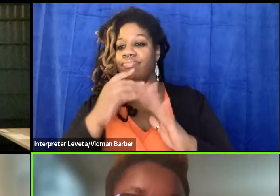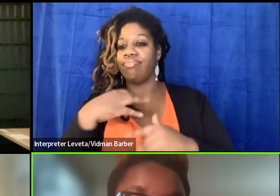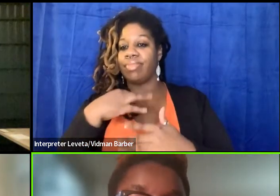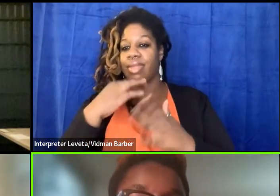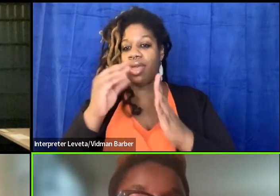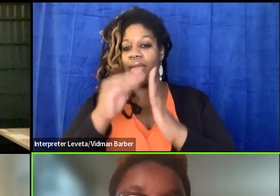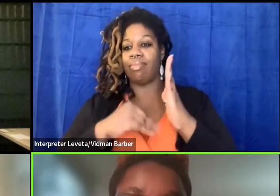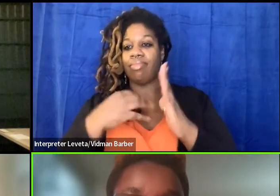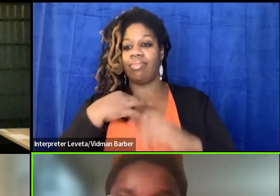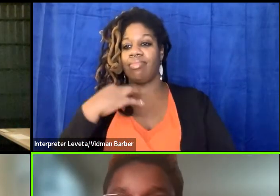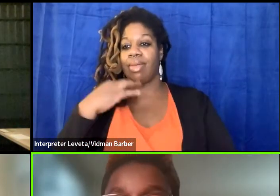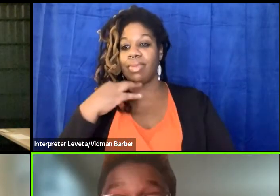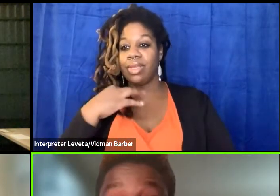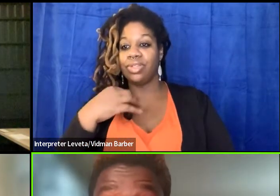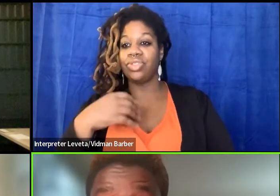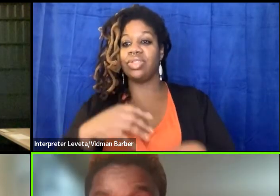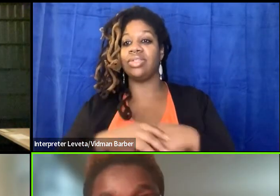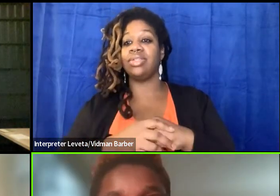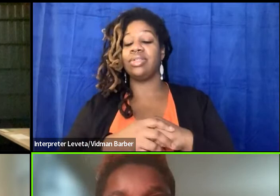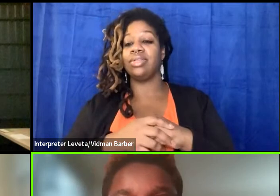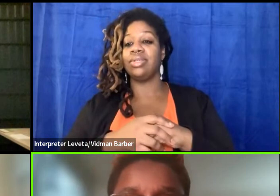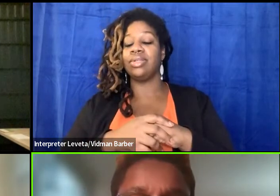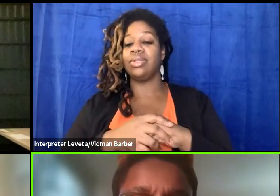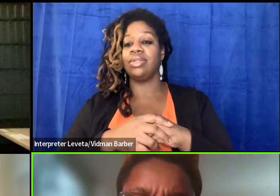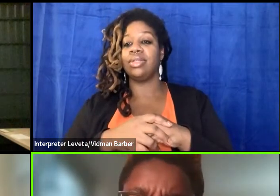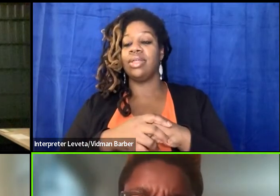Fellow, which is Roger Arliner Young,